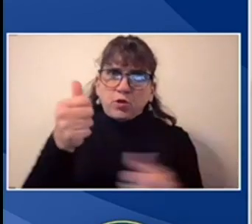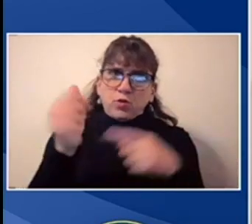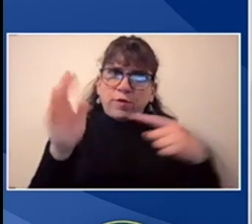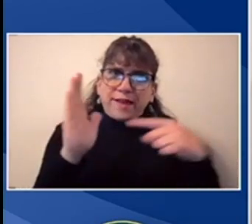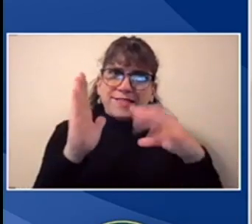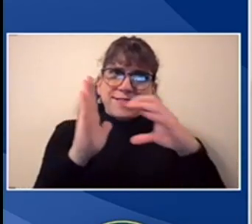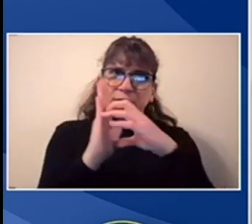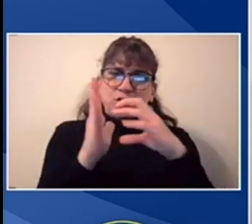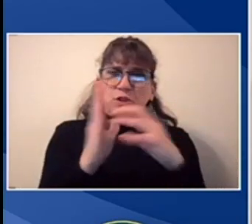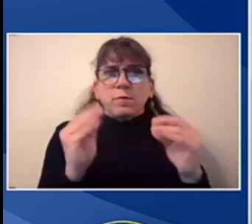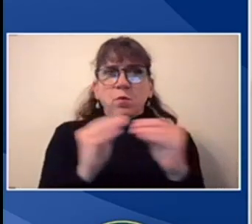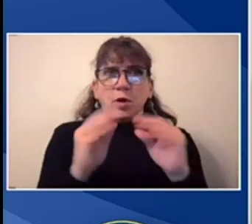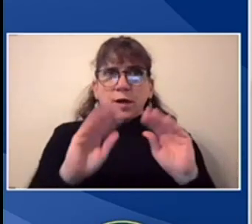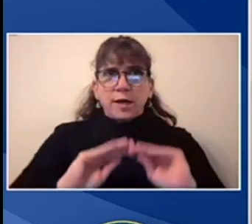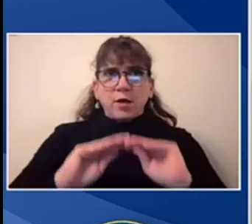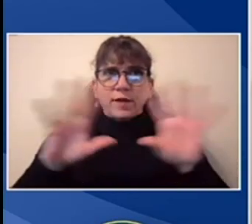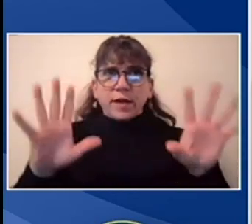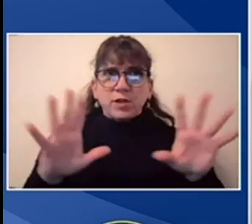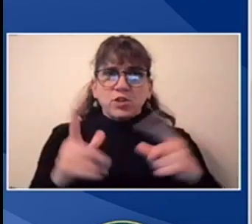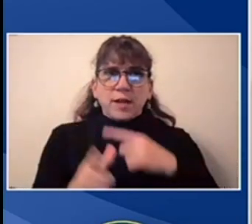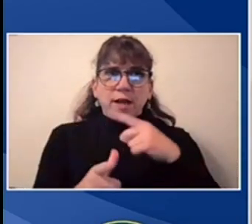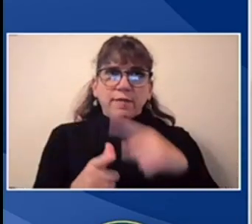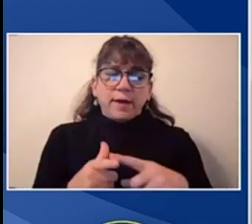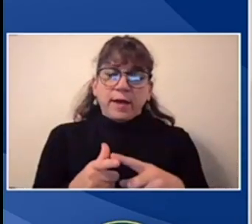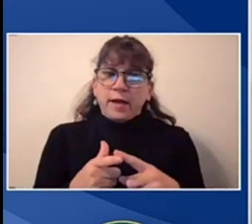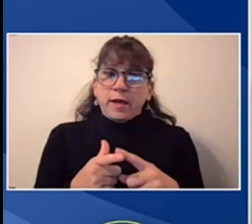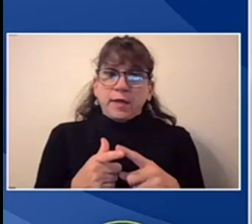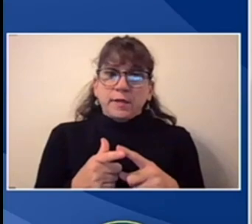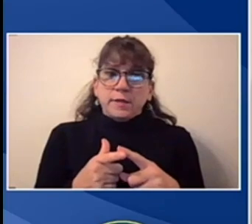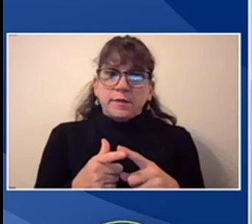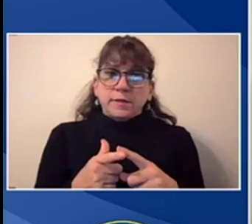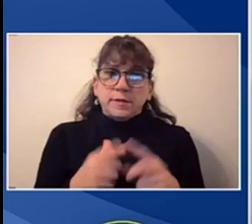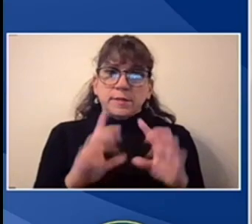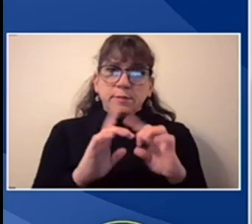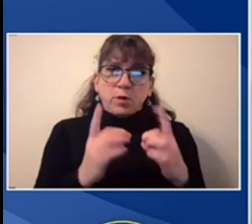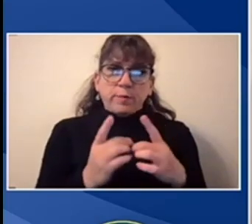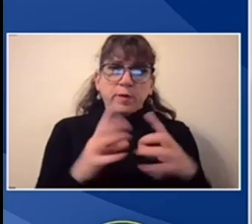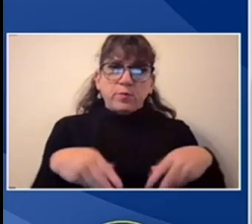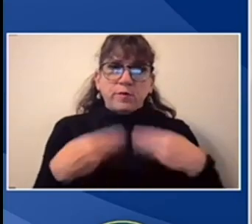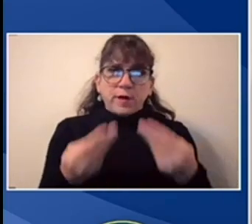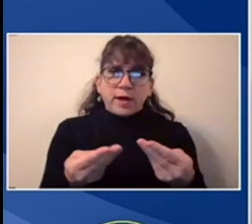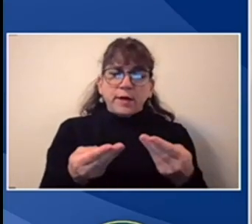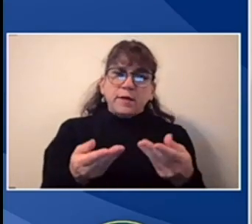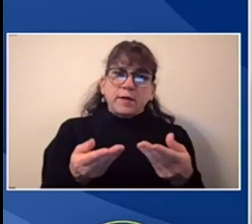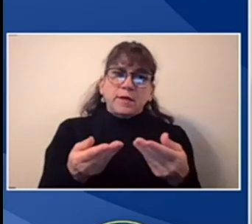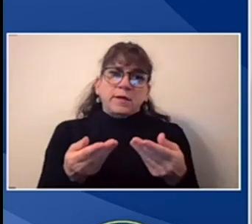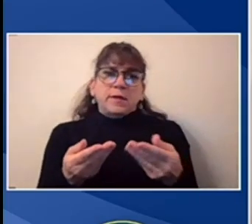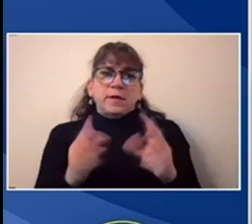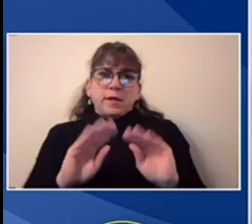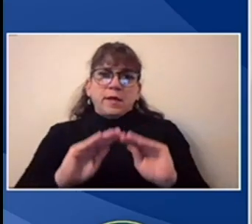bit more clarification. And then can the department also provide clarification around